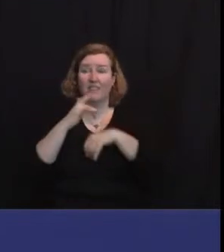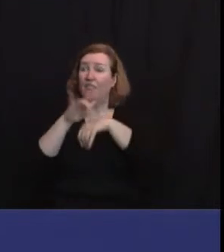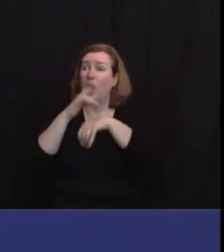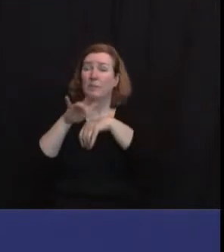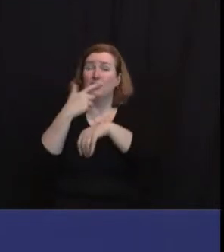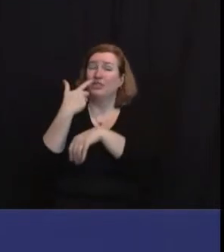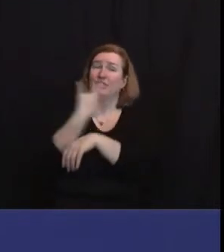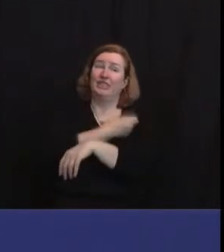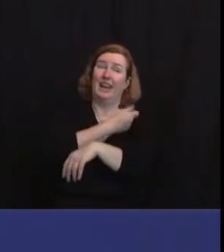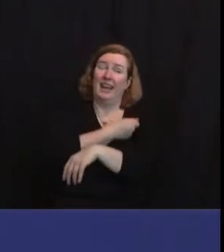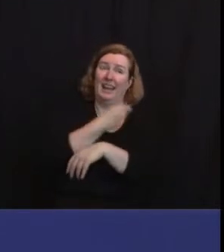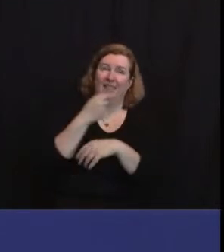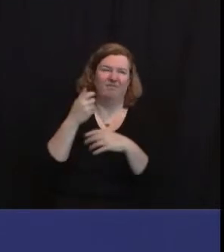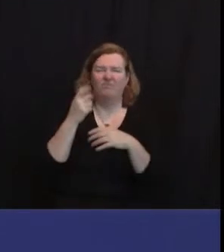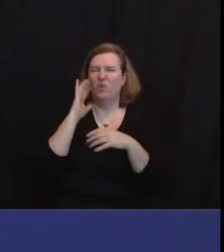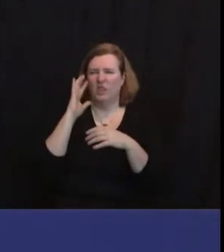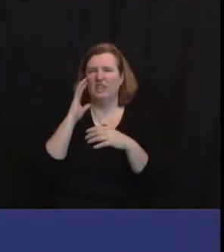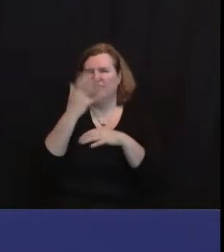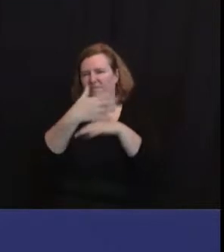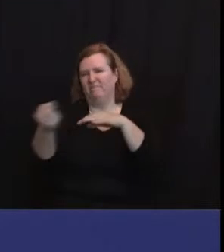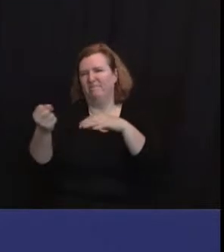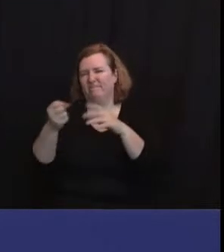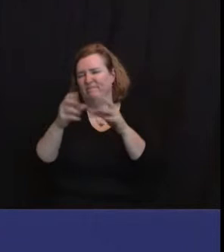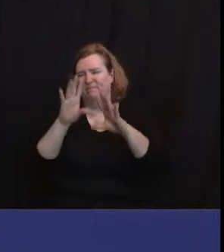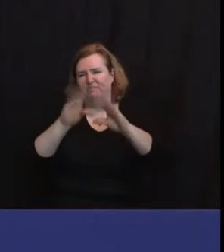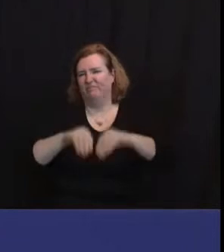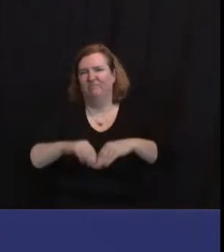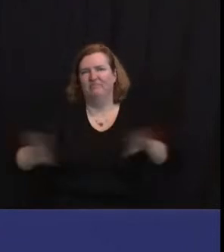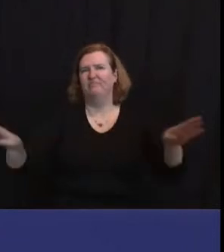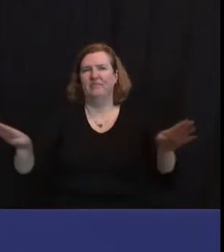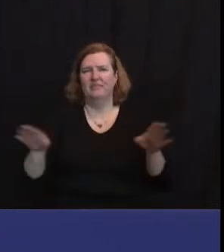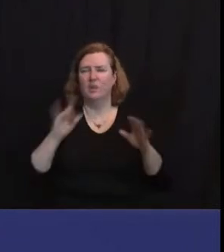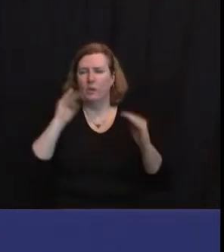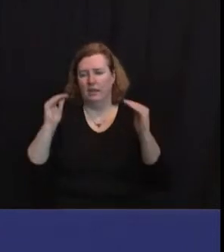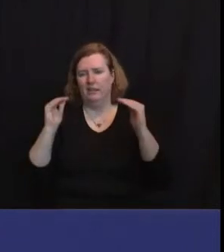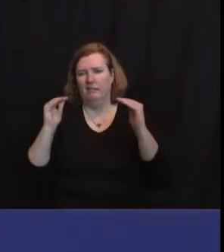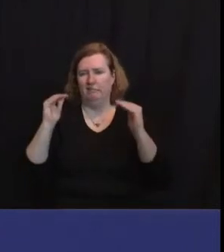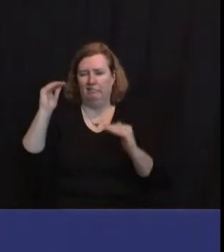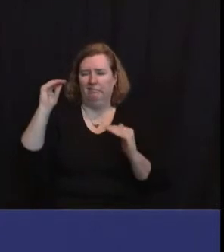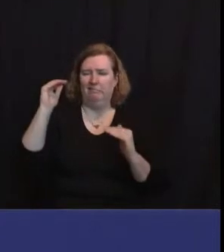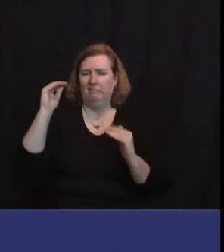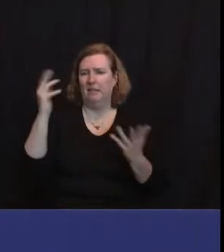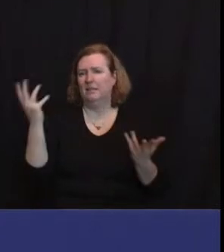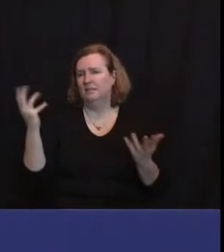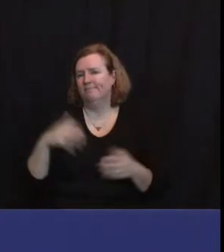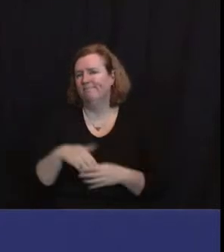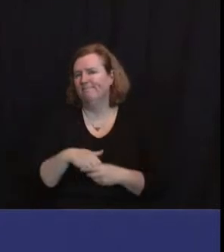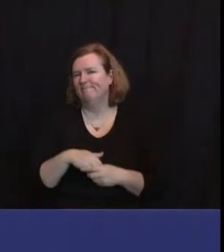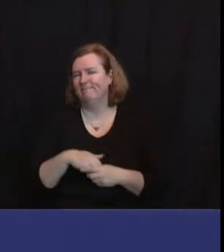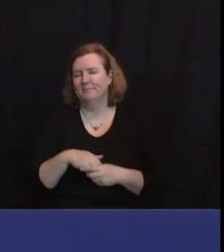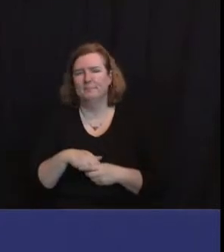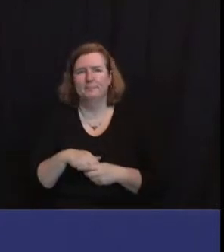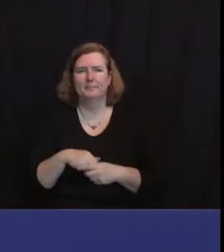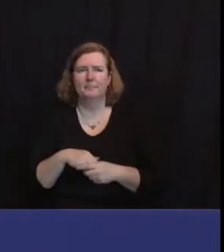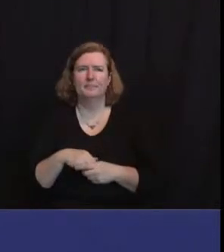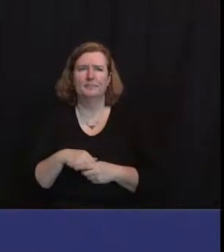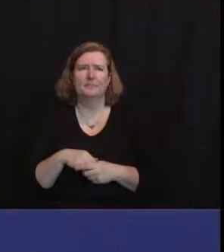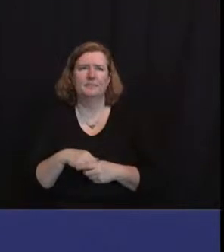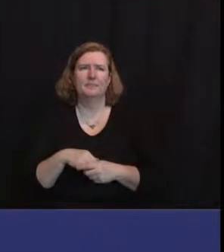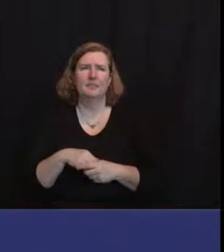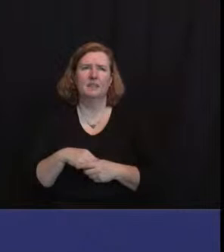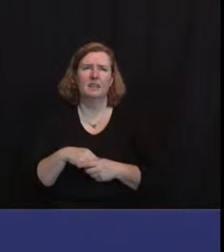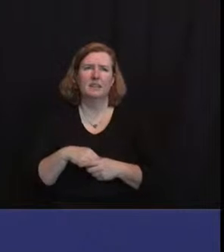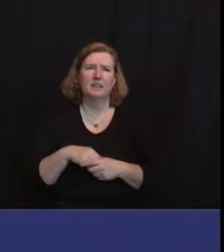the water will, whatever that phrase is, will reach its natural level. I realize I'm going in reverse, so forgive me. Yeah, I think this